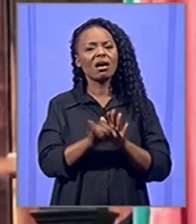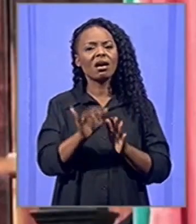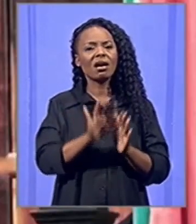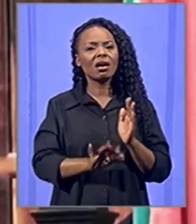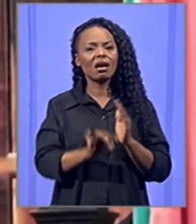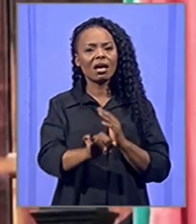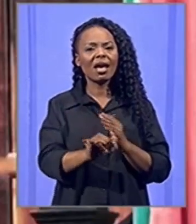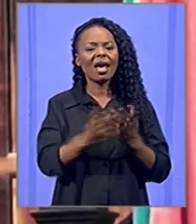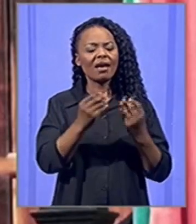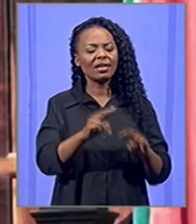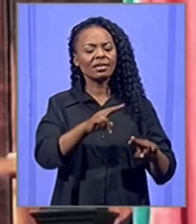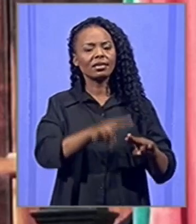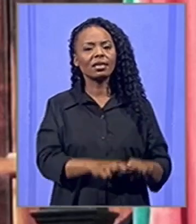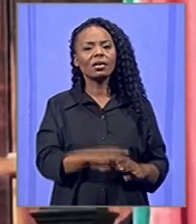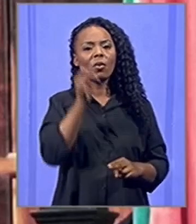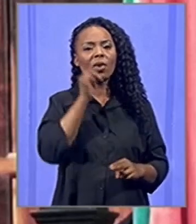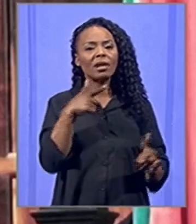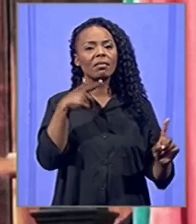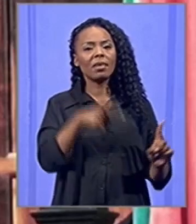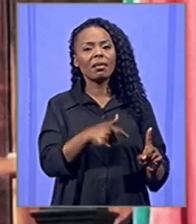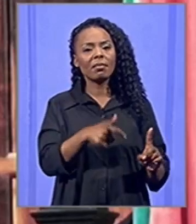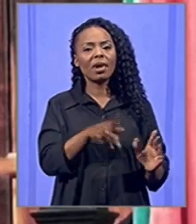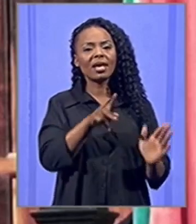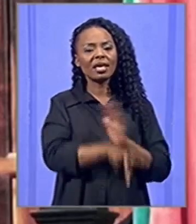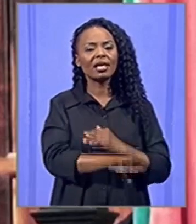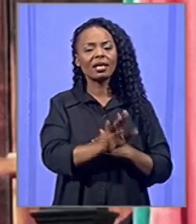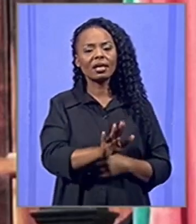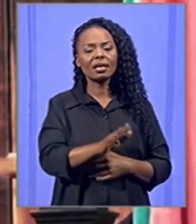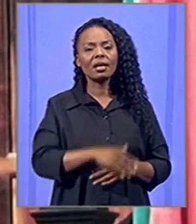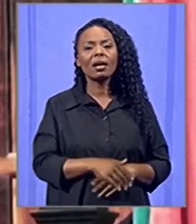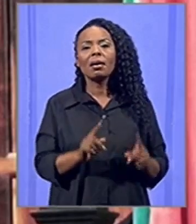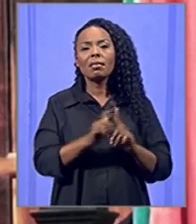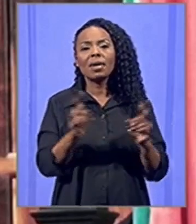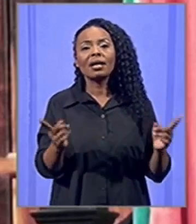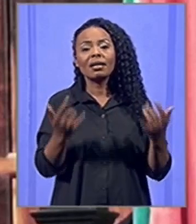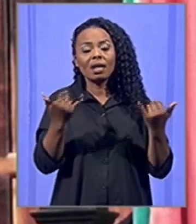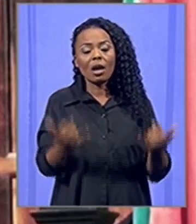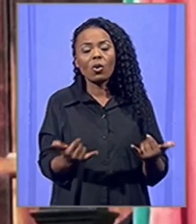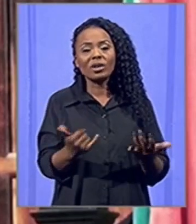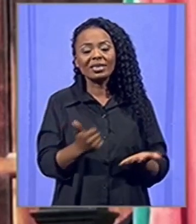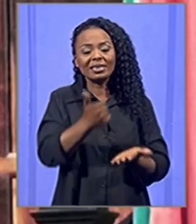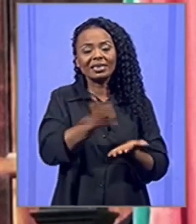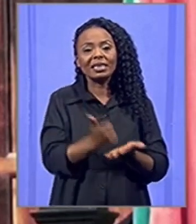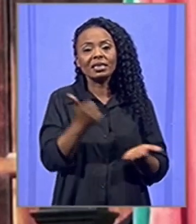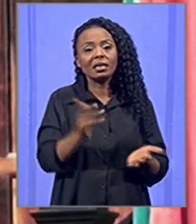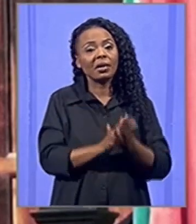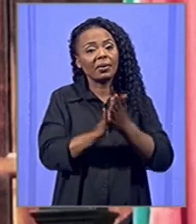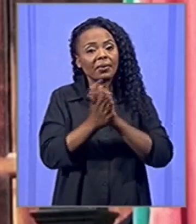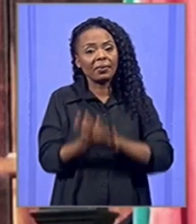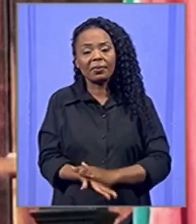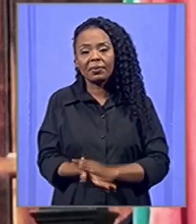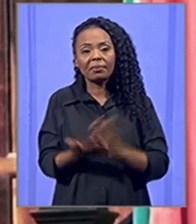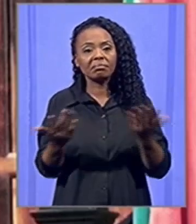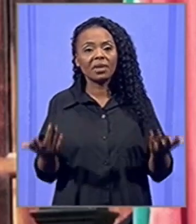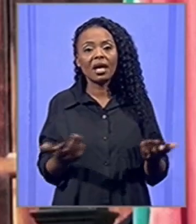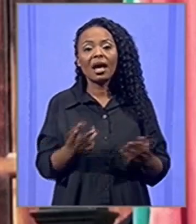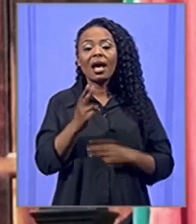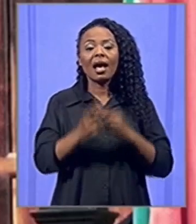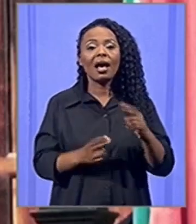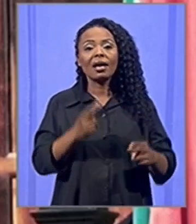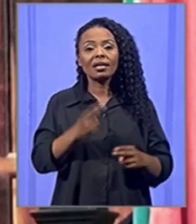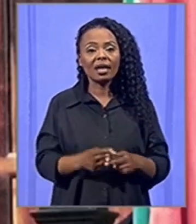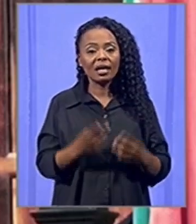seat where he was seated when he was killed. And that particular seat is destroyed forever, won't be able